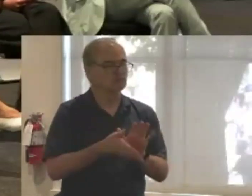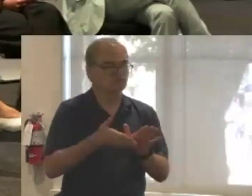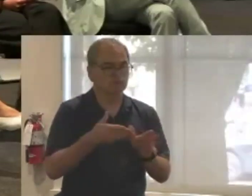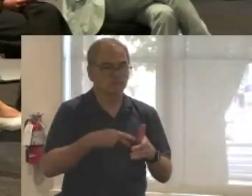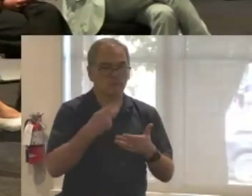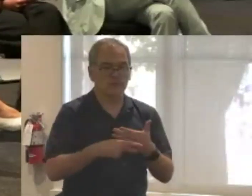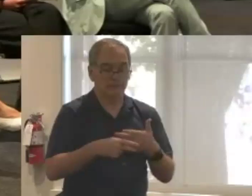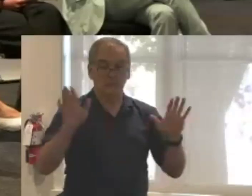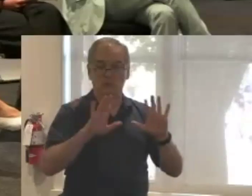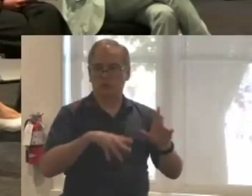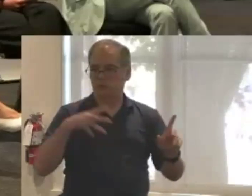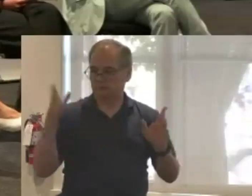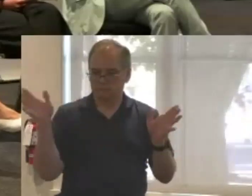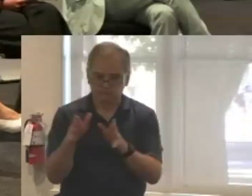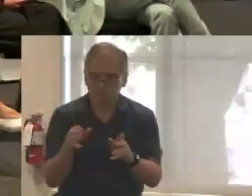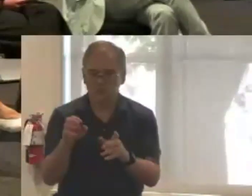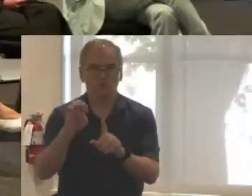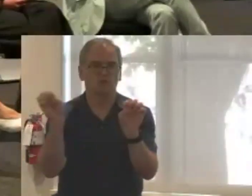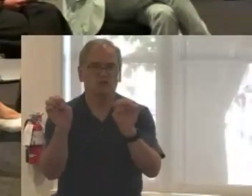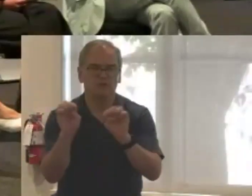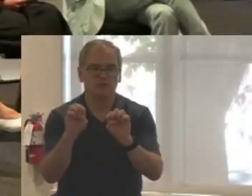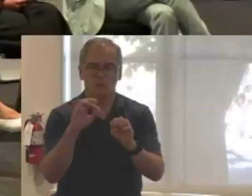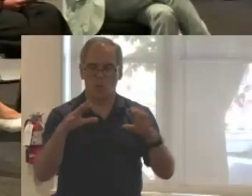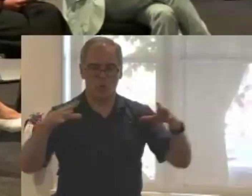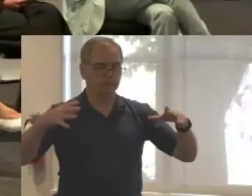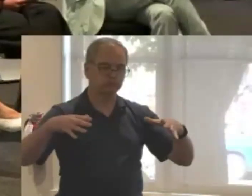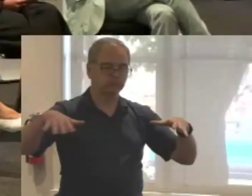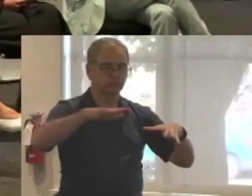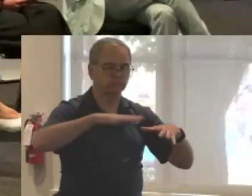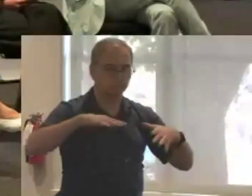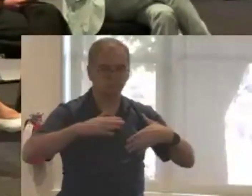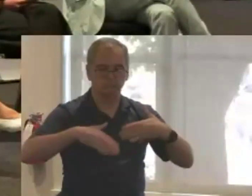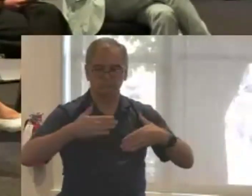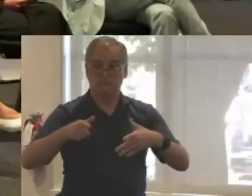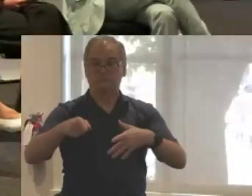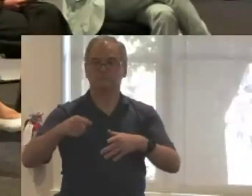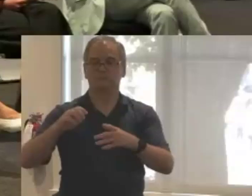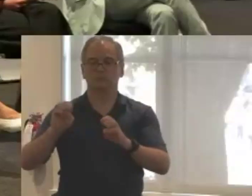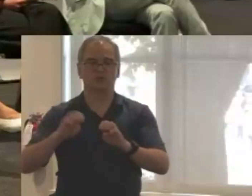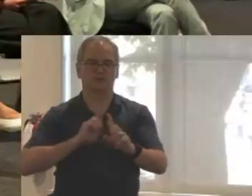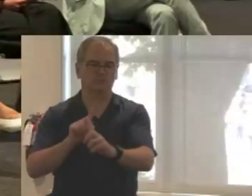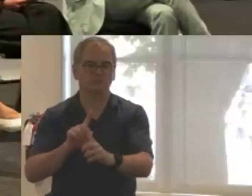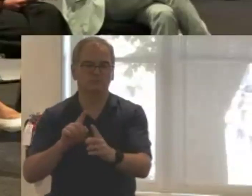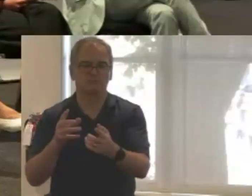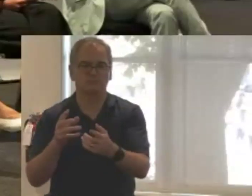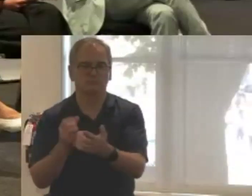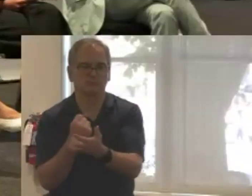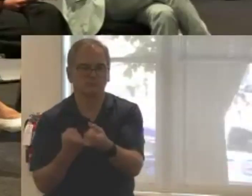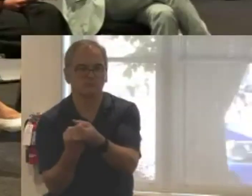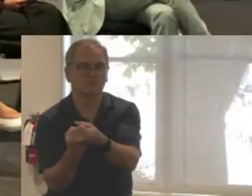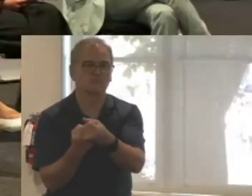neighborhood. So I think one thing we want to make sure is that we want